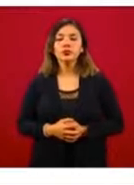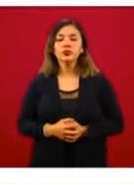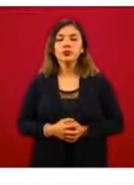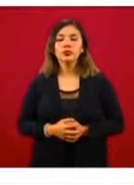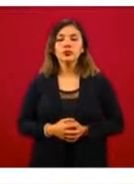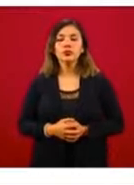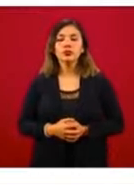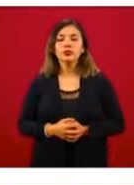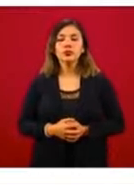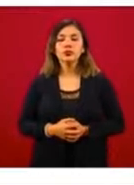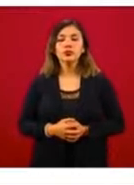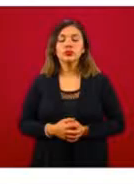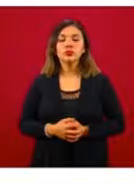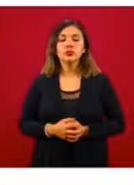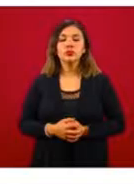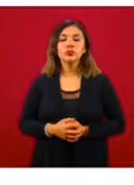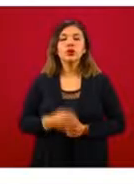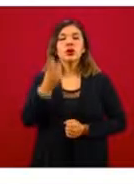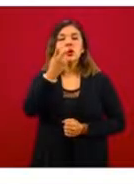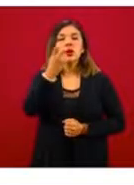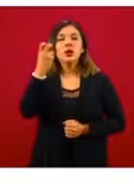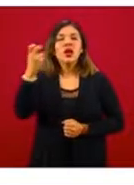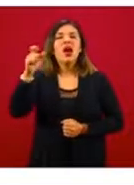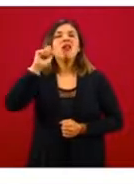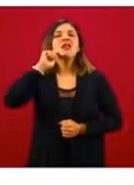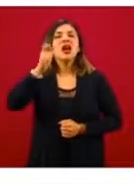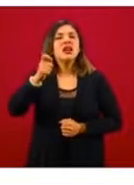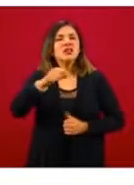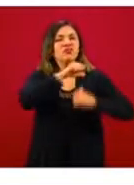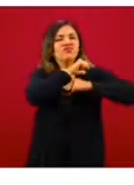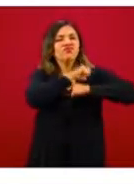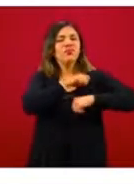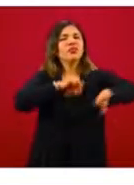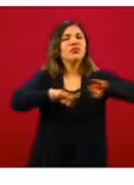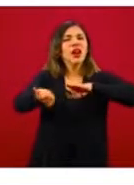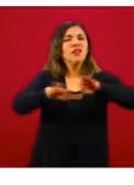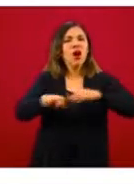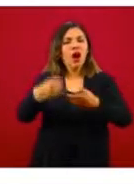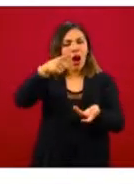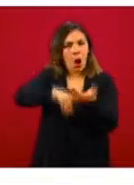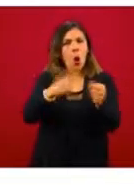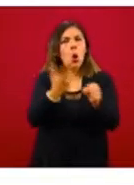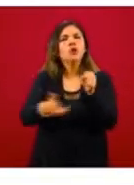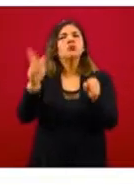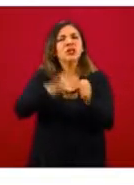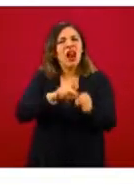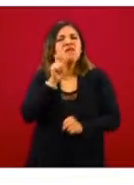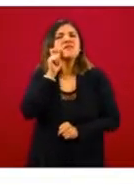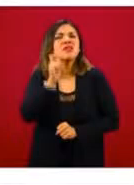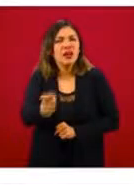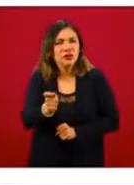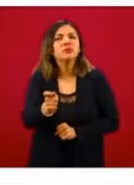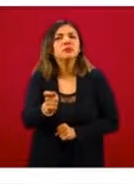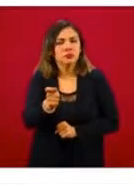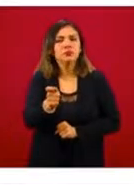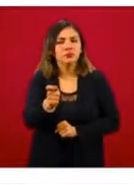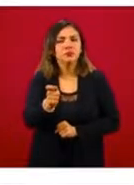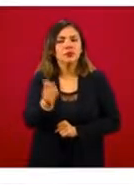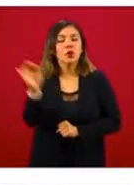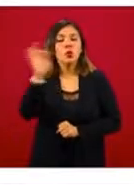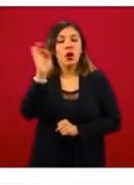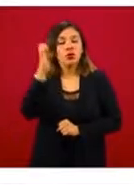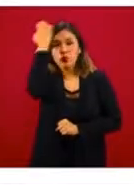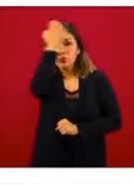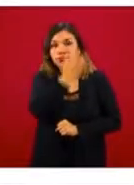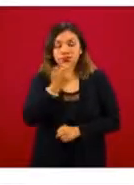people. Here's the distribution with regard to their profession or their occupation